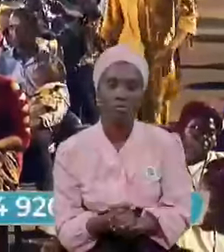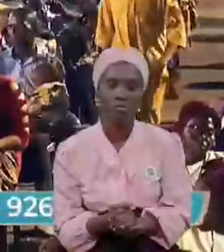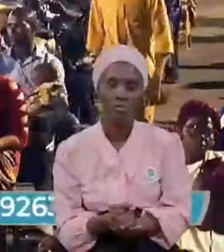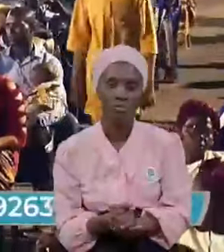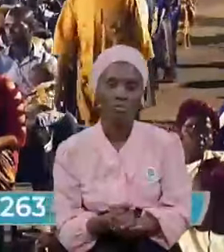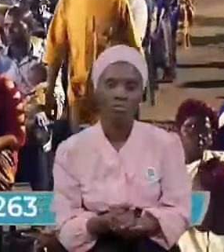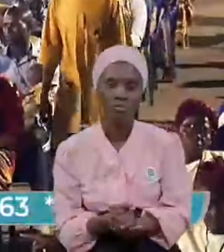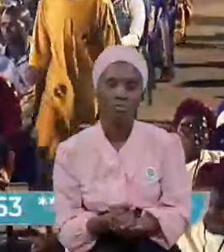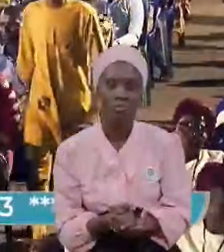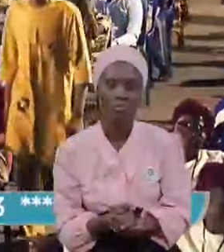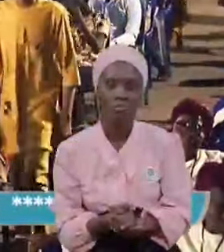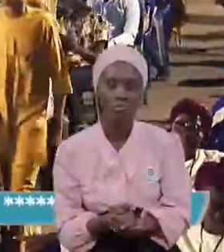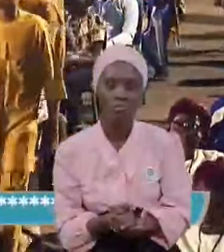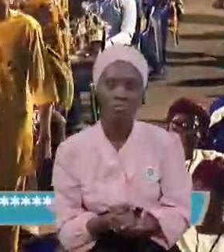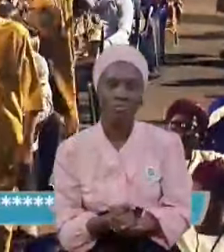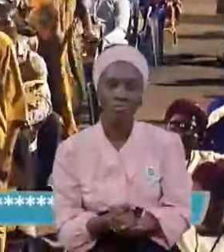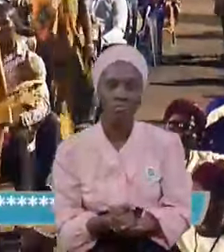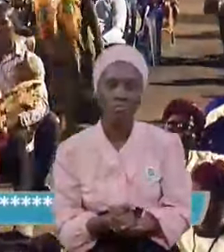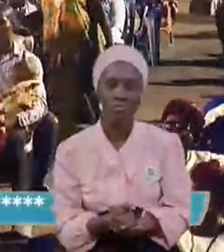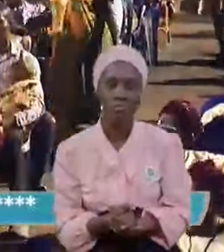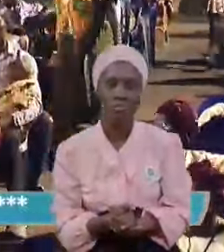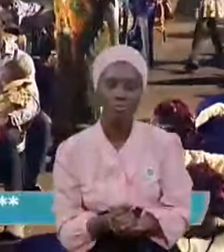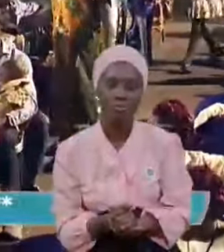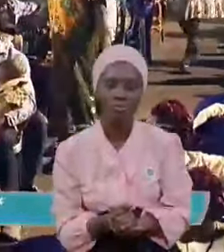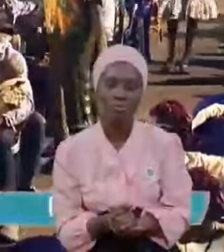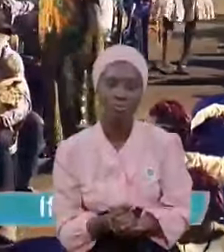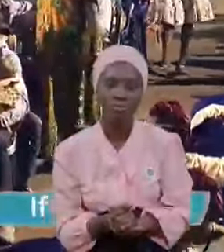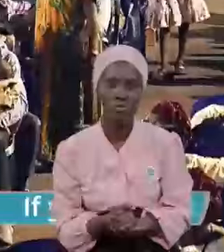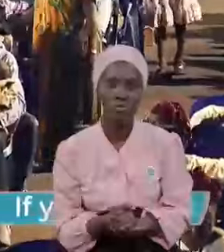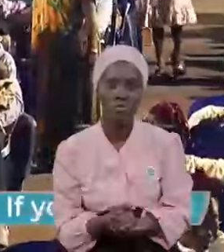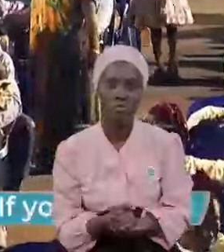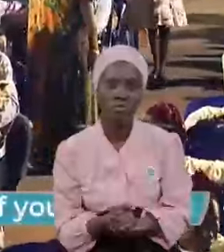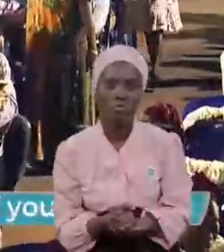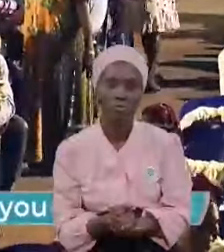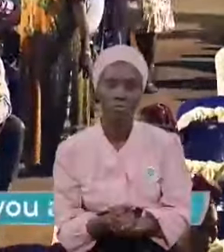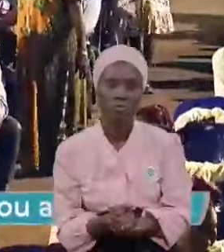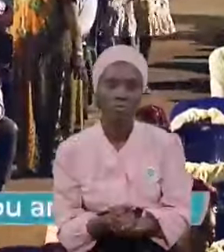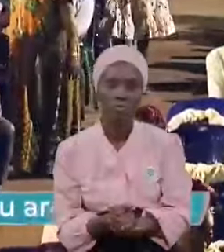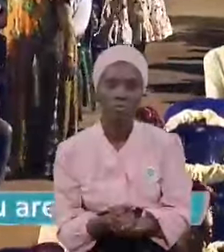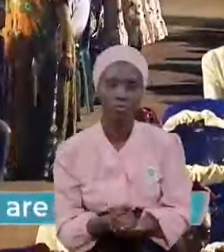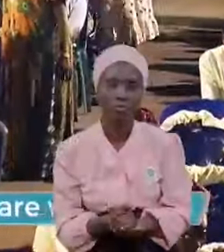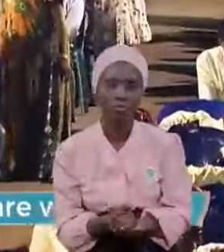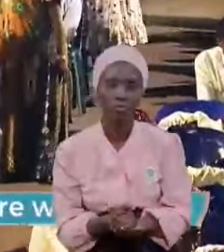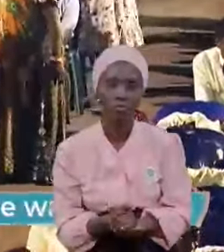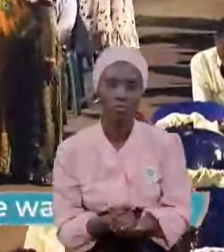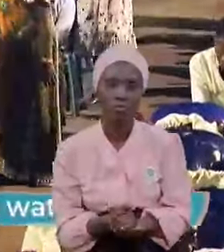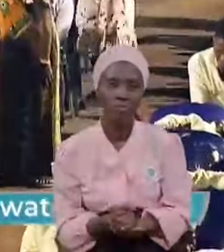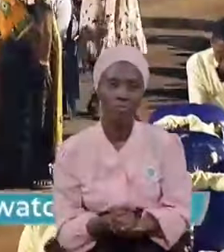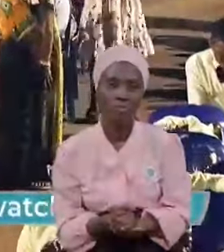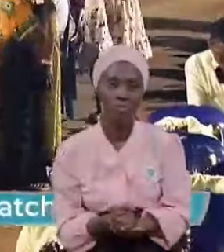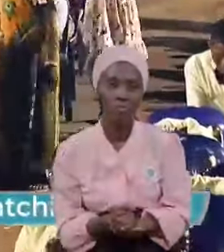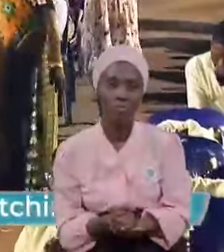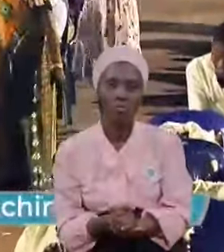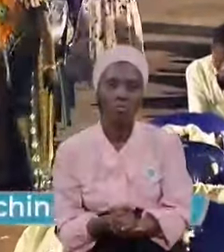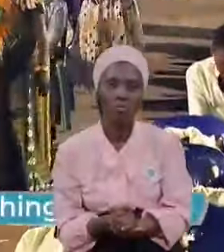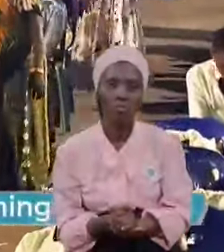And make sure after filling the card, please give it back to the supervisor so that it can be corrected and then sorted